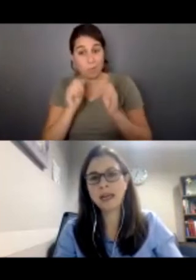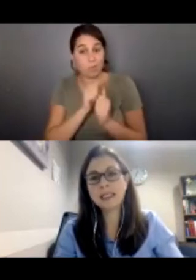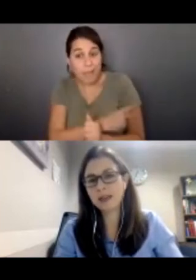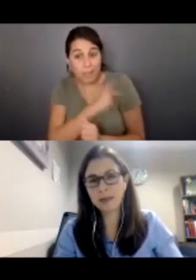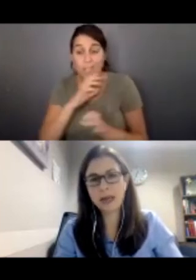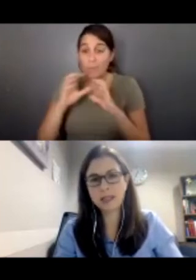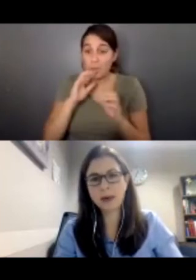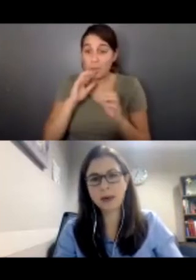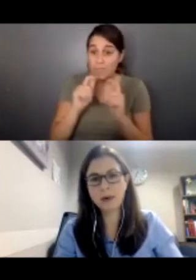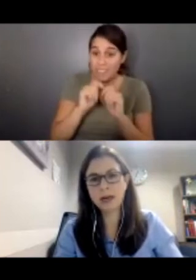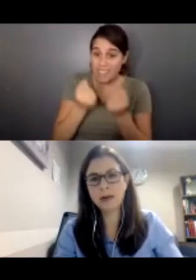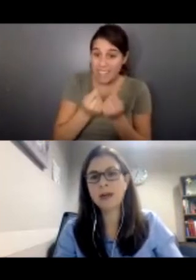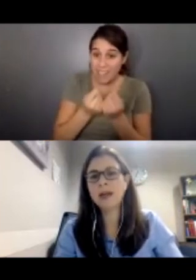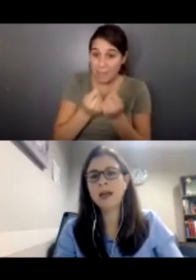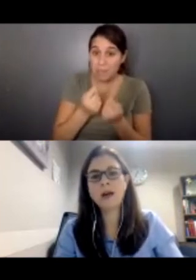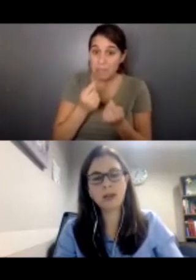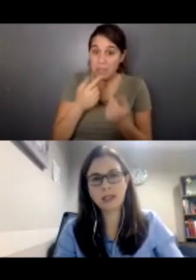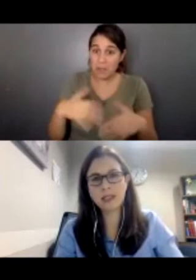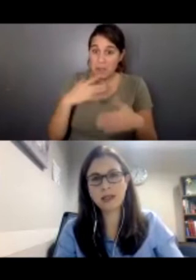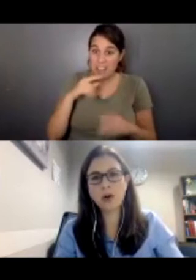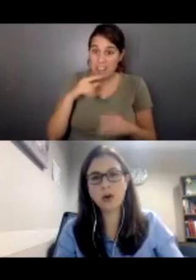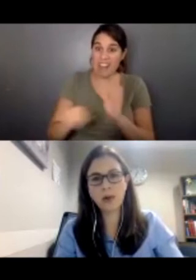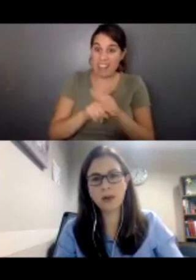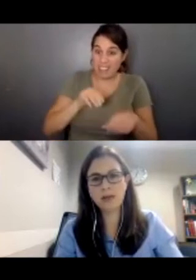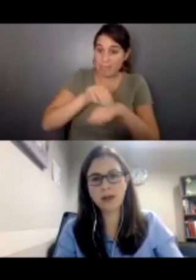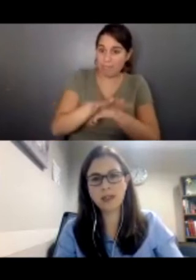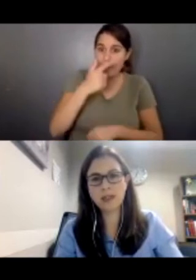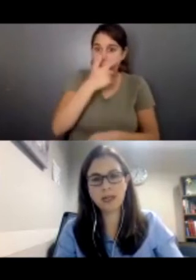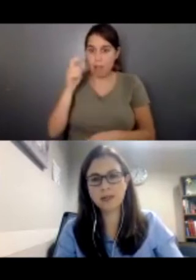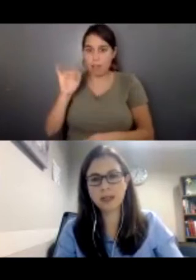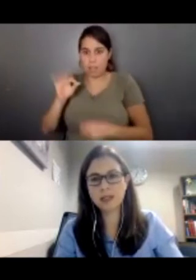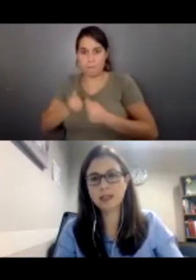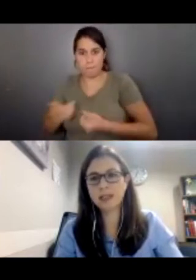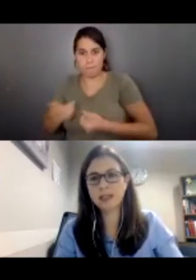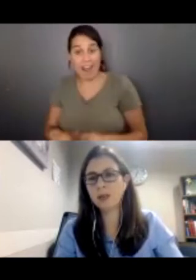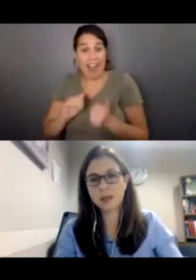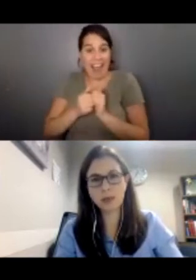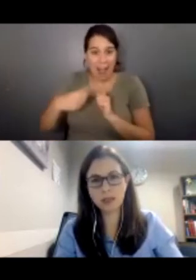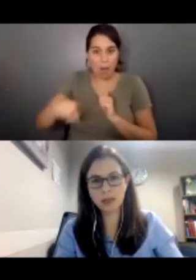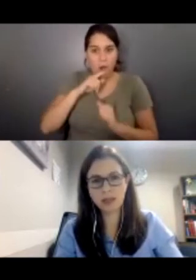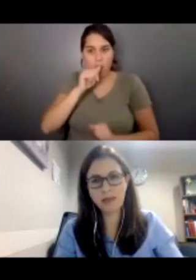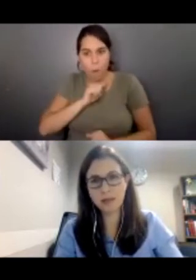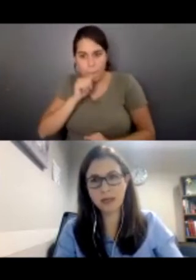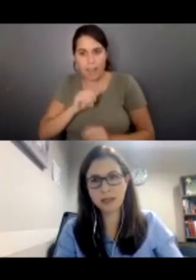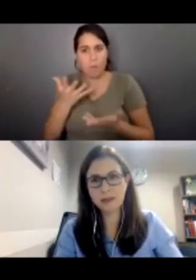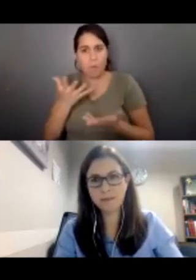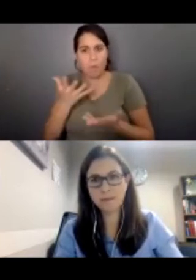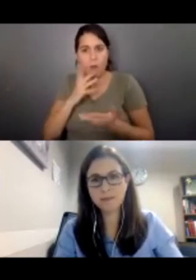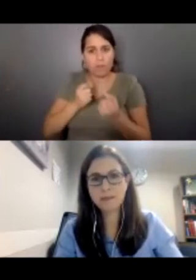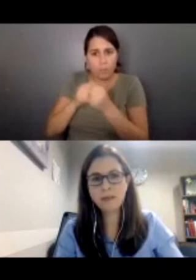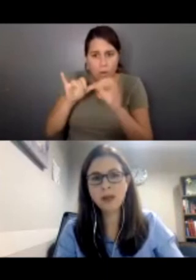is negatively impacted by burnout, how residents are coping with the various demands of residency, and what support systems they have in